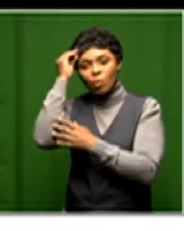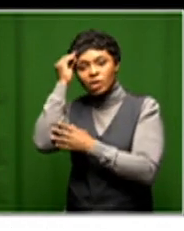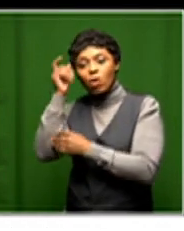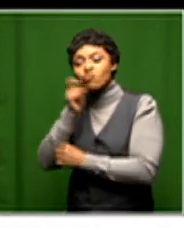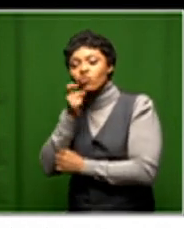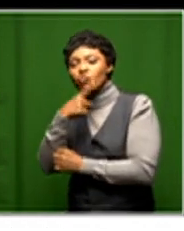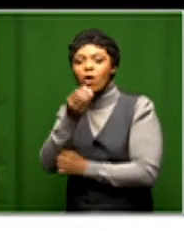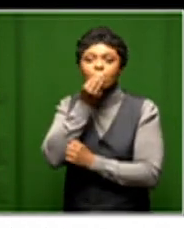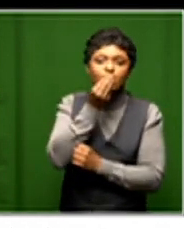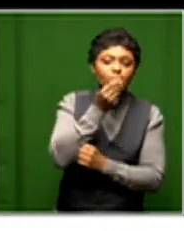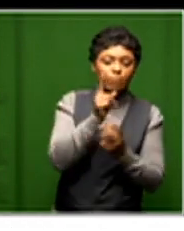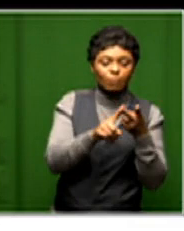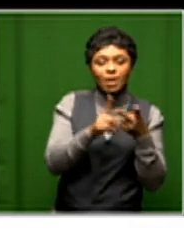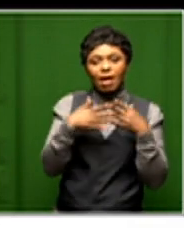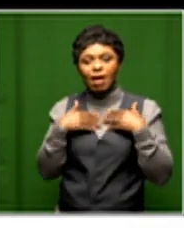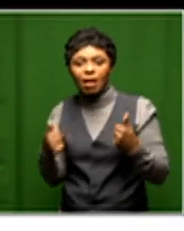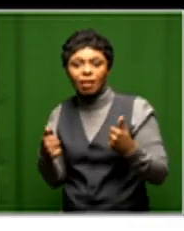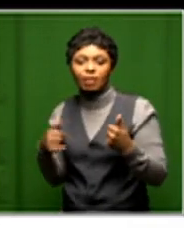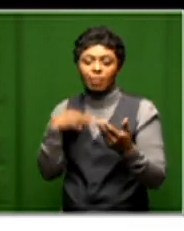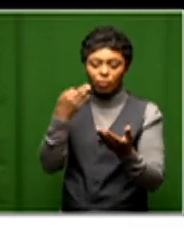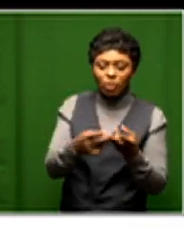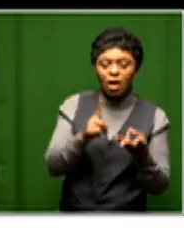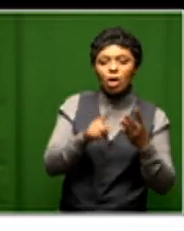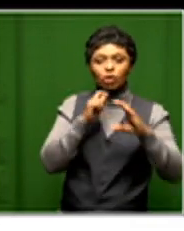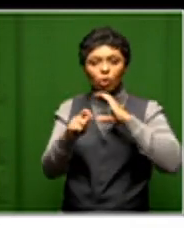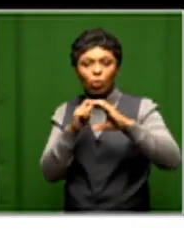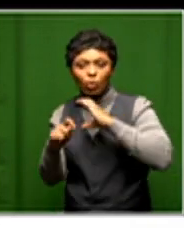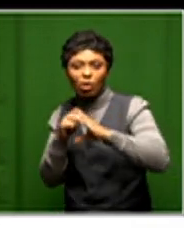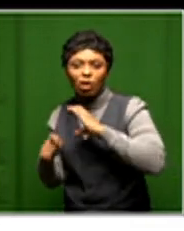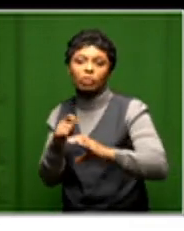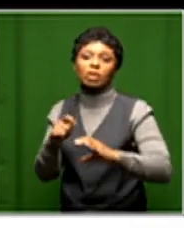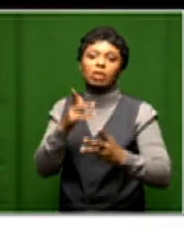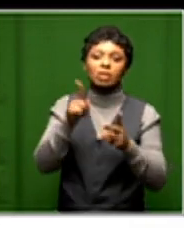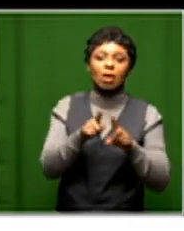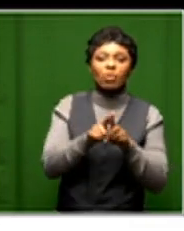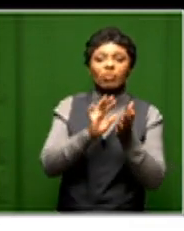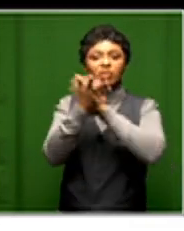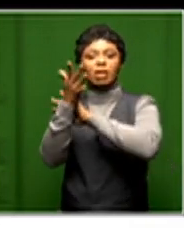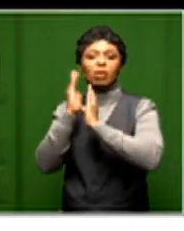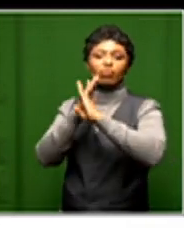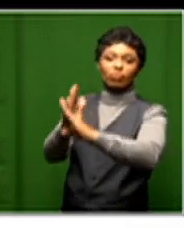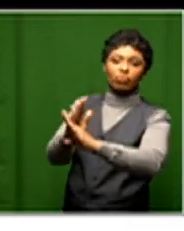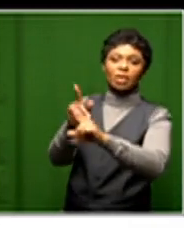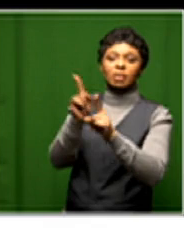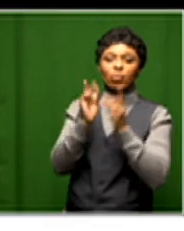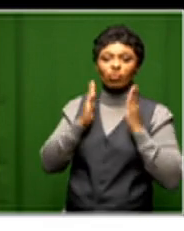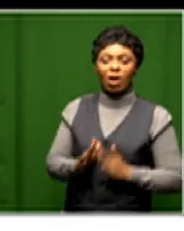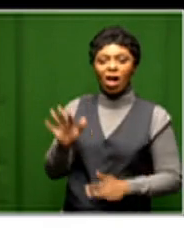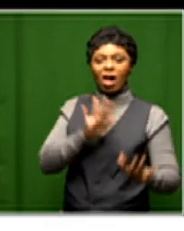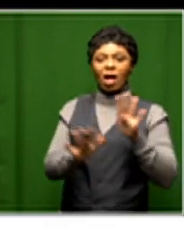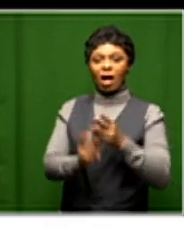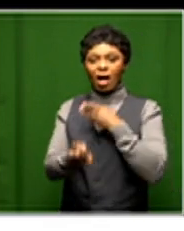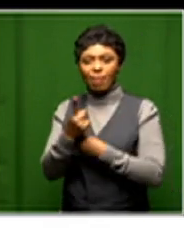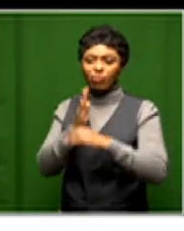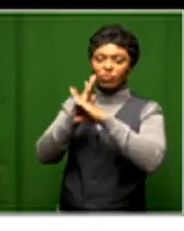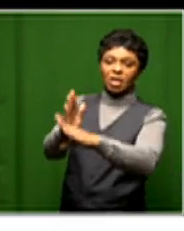food security, for health applications, telecommunications. It can reduce disaster. It can prevent humanitarian crises